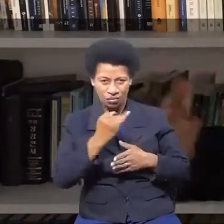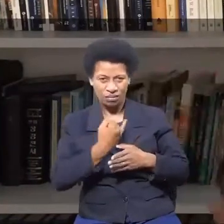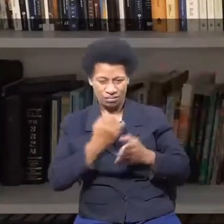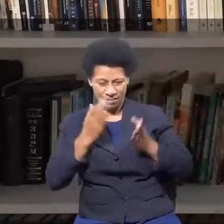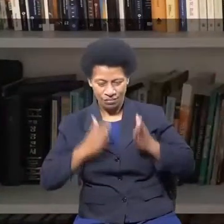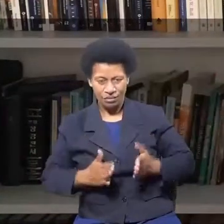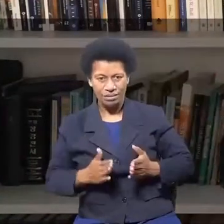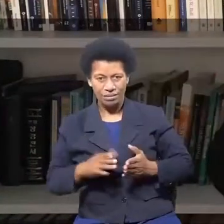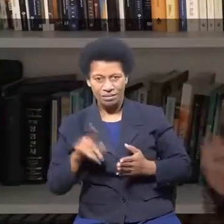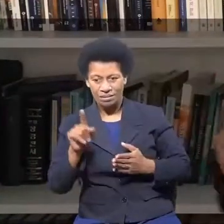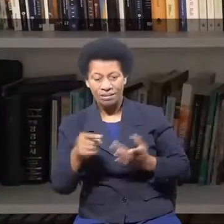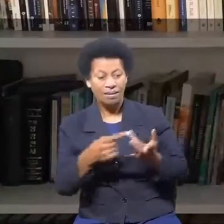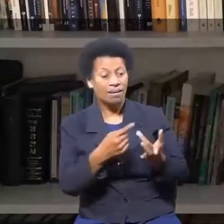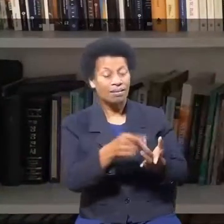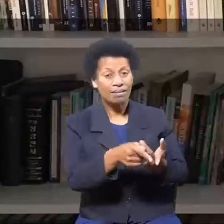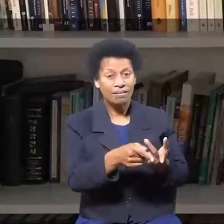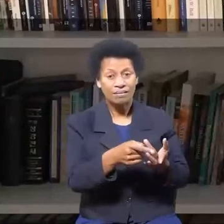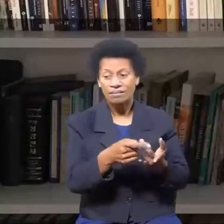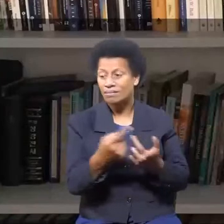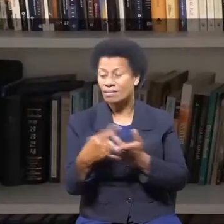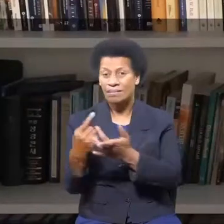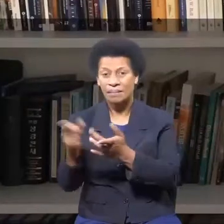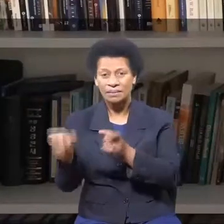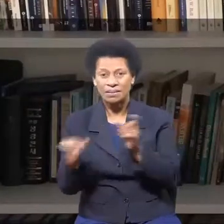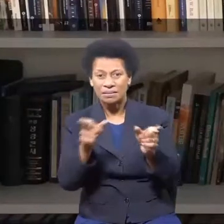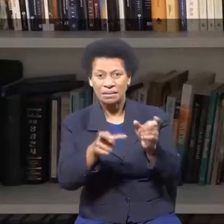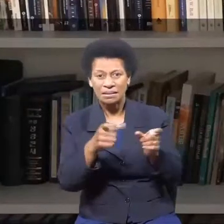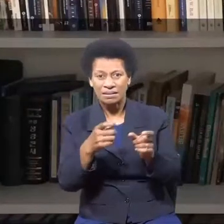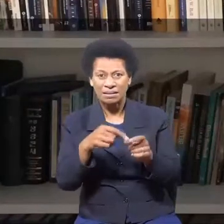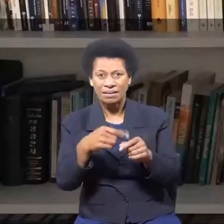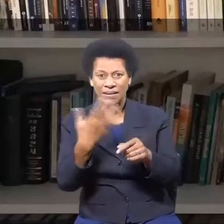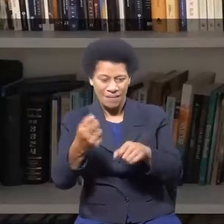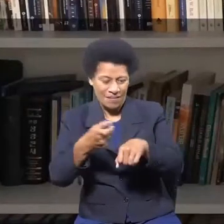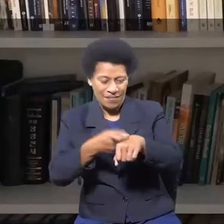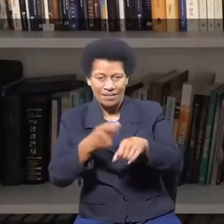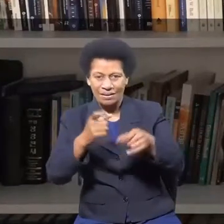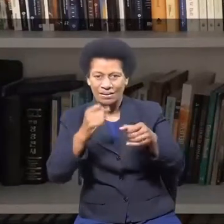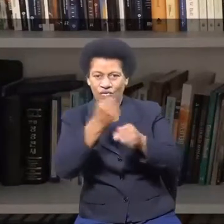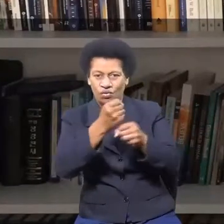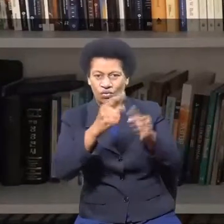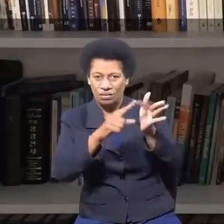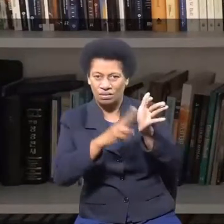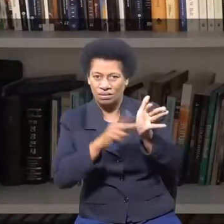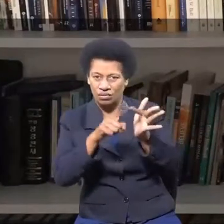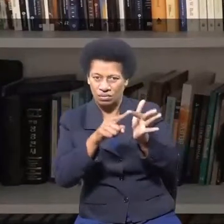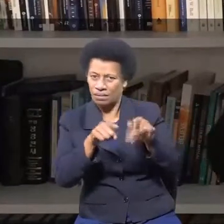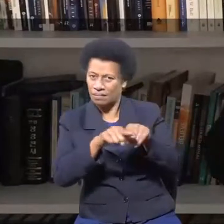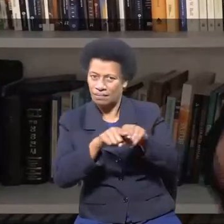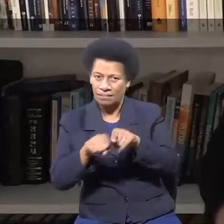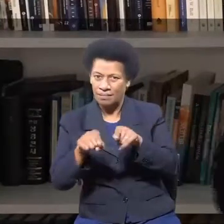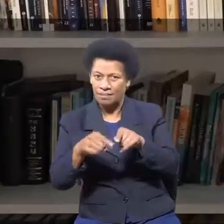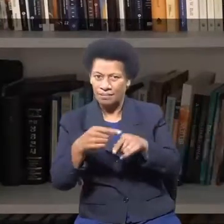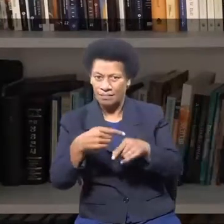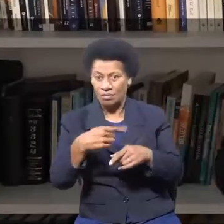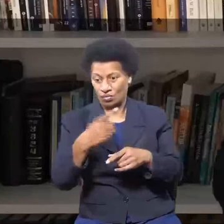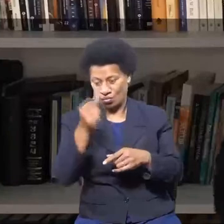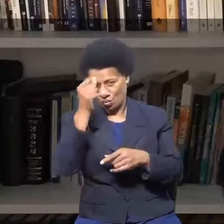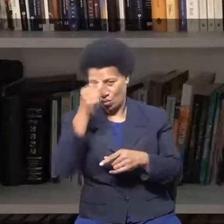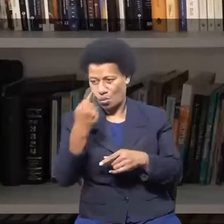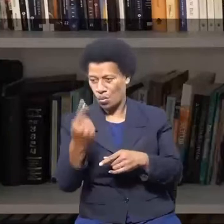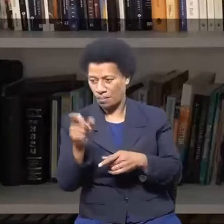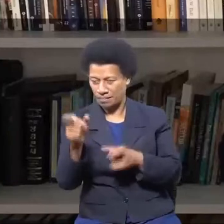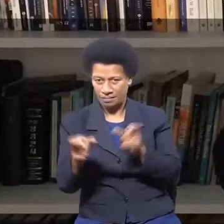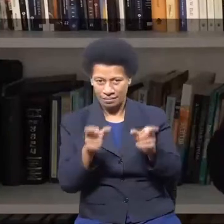that designs our bodies, that holds information for who we are. Now, the reality is this, every